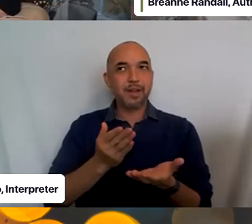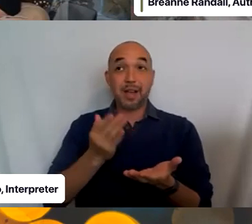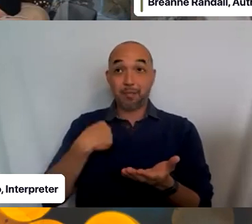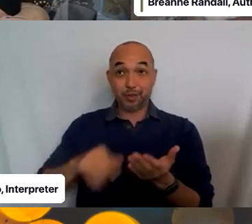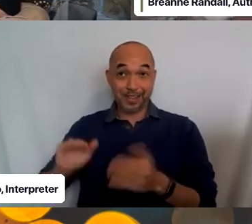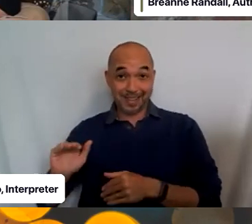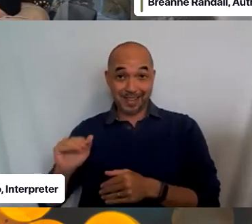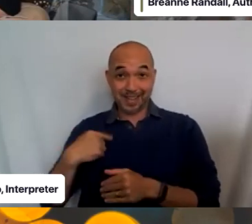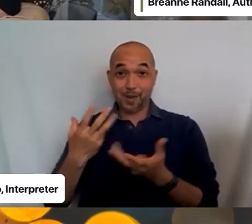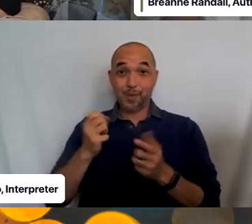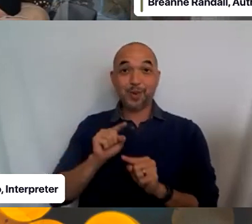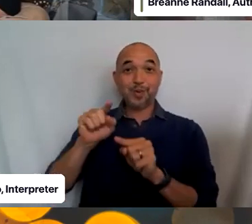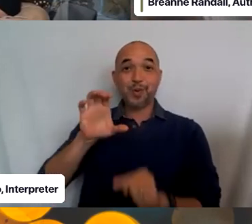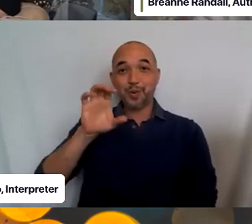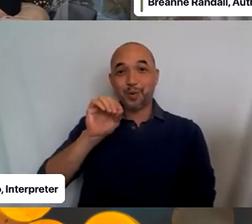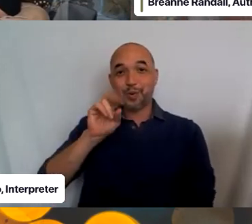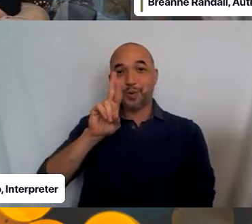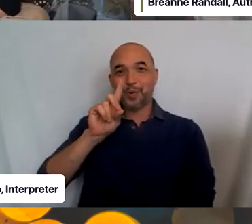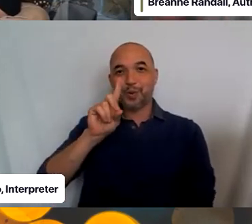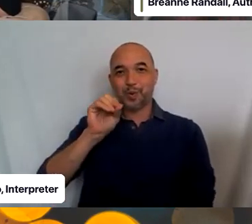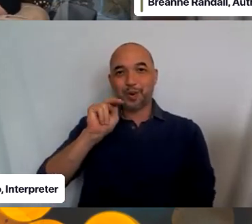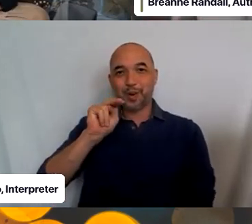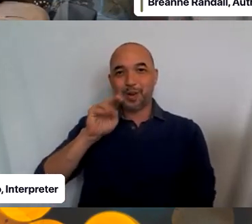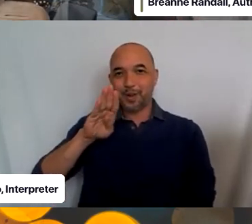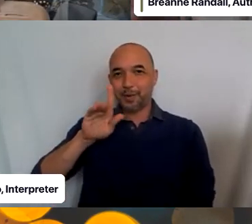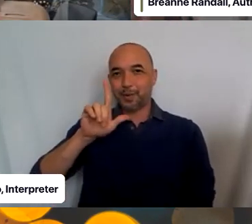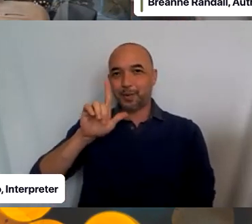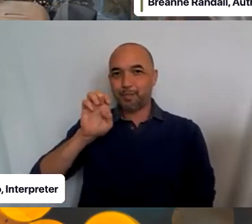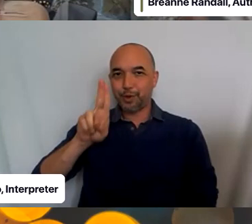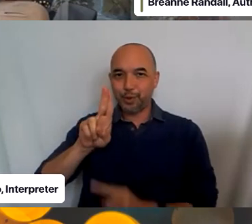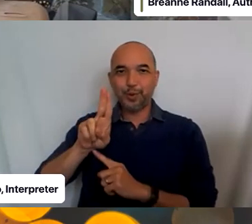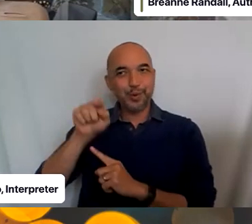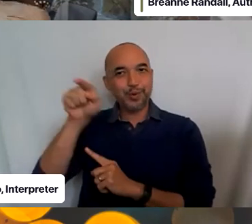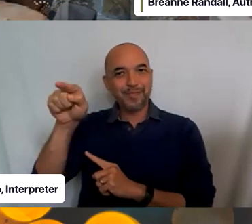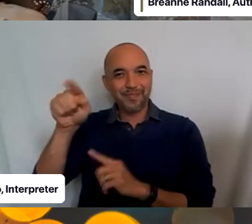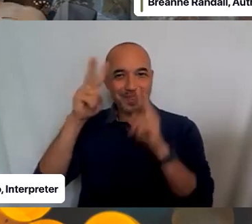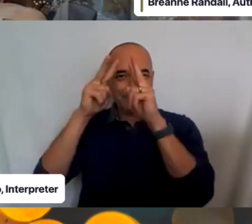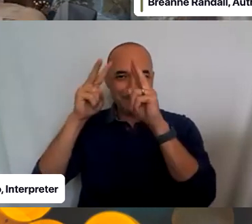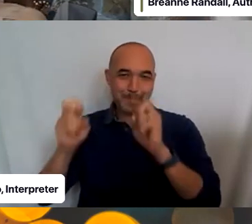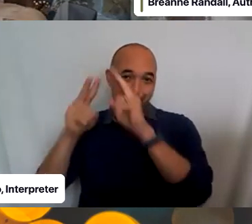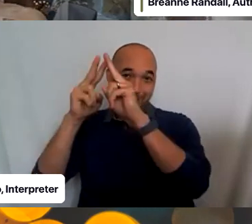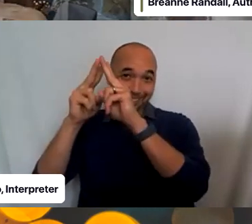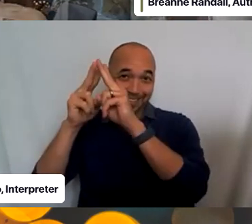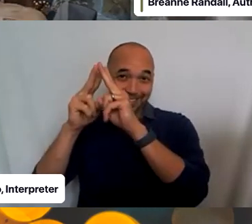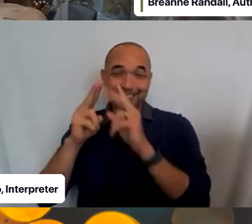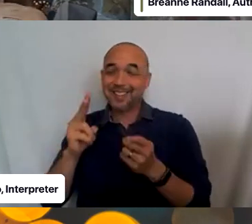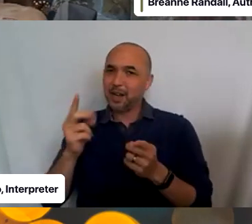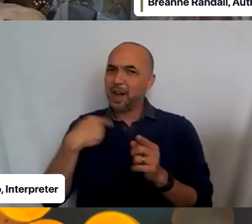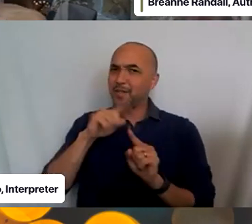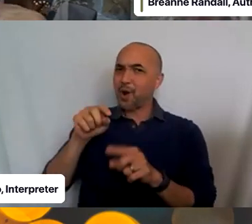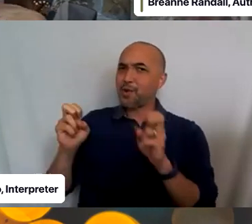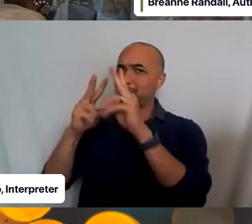just live my life over there. And I, you know, I've been to Paris several times, but never went to Le Cordon Bleu. It's still on my bucket list because they